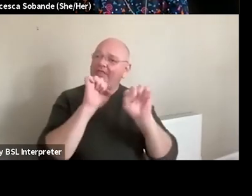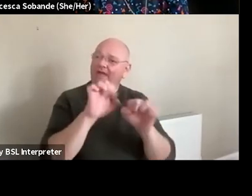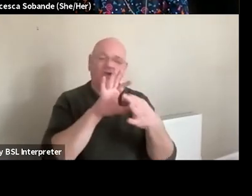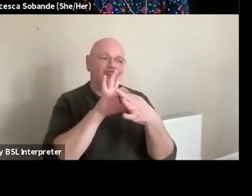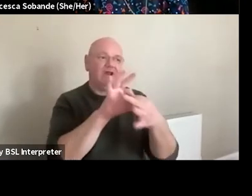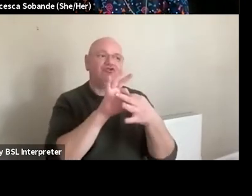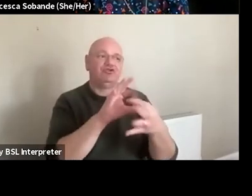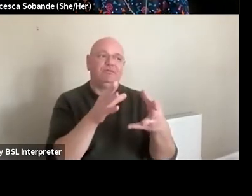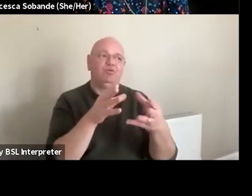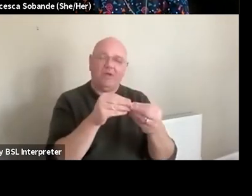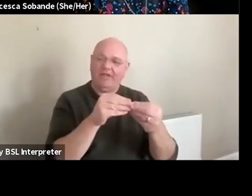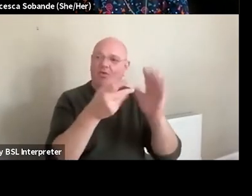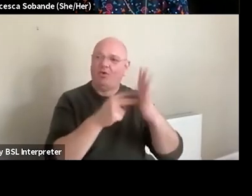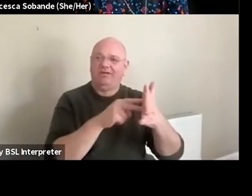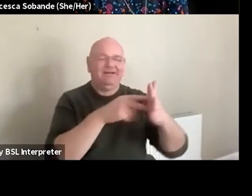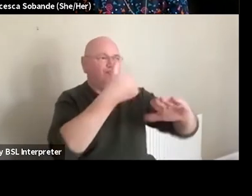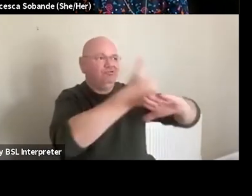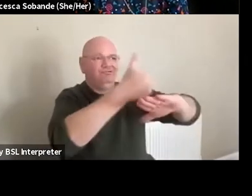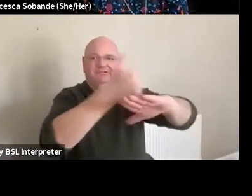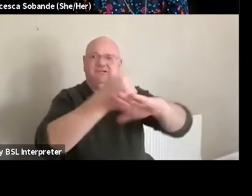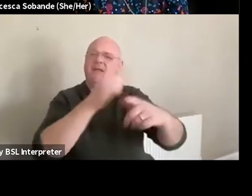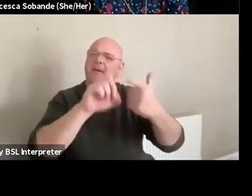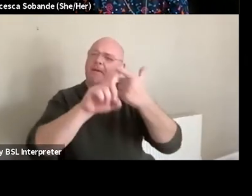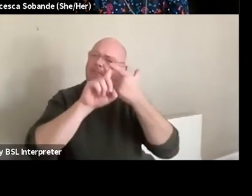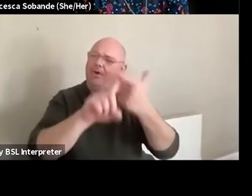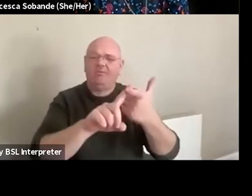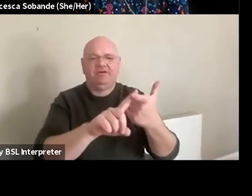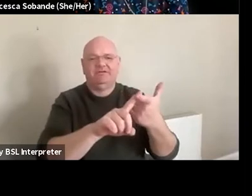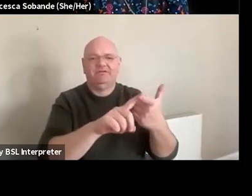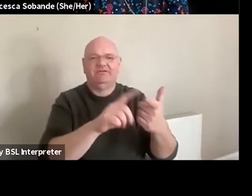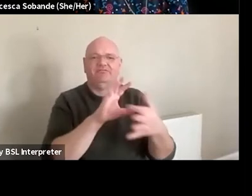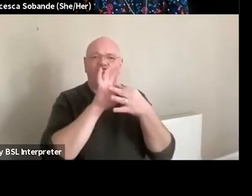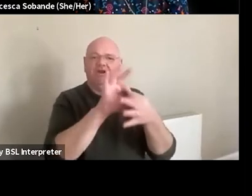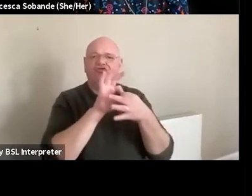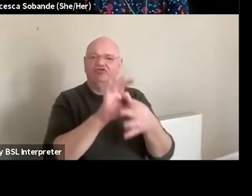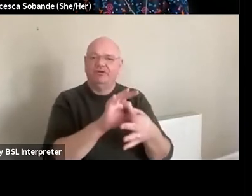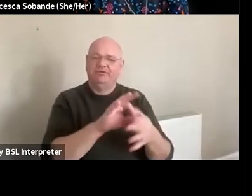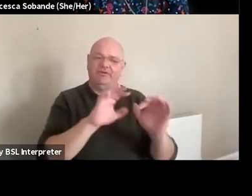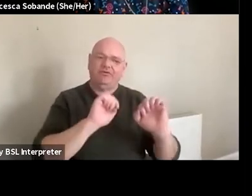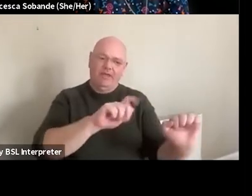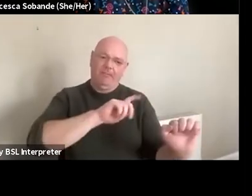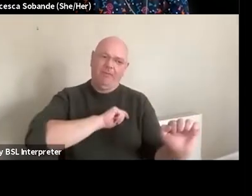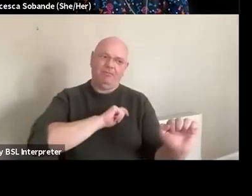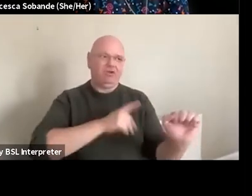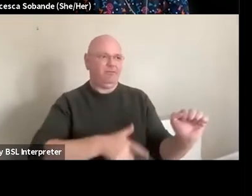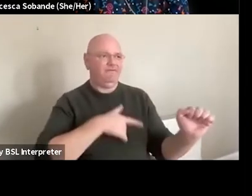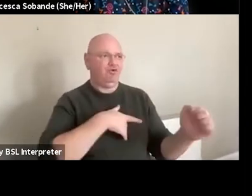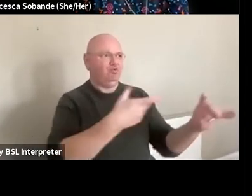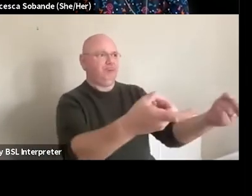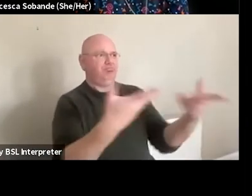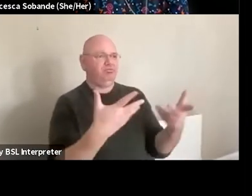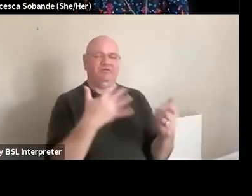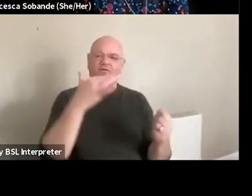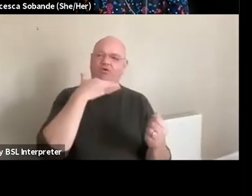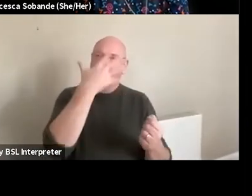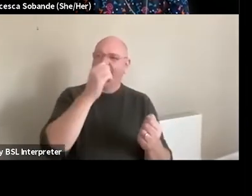are permanent relationships. They committed membership dues to one another in this People's Alliance, this coalition. And within